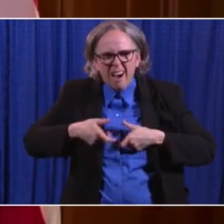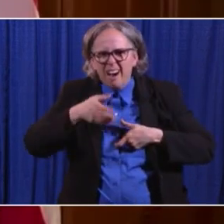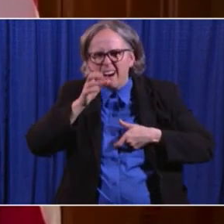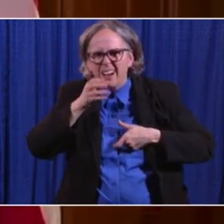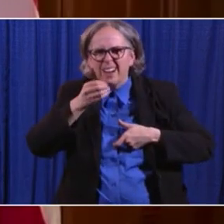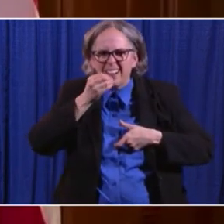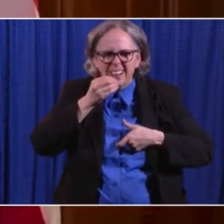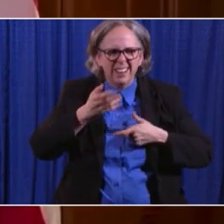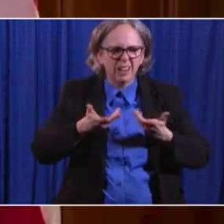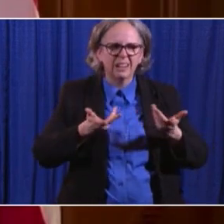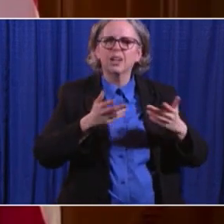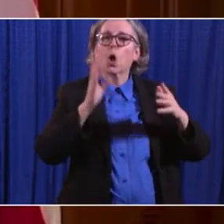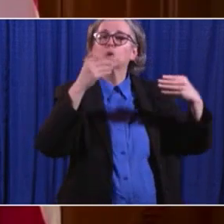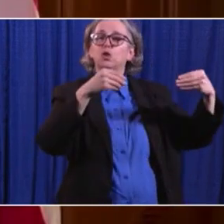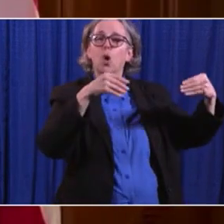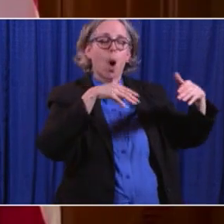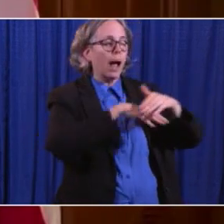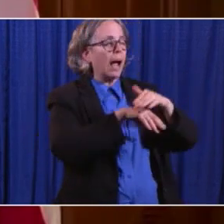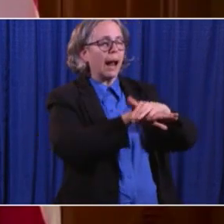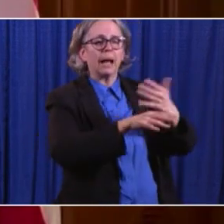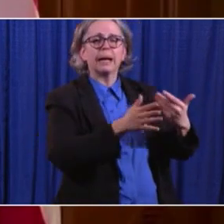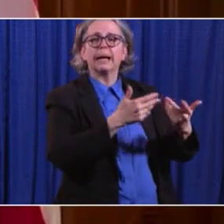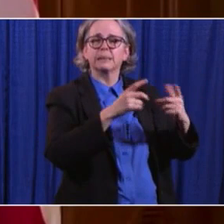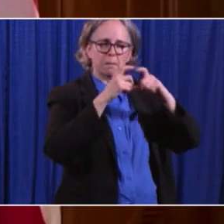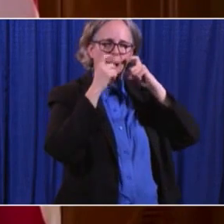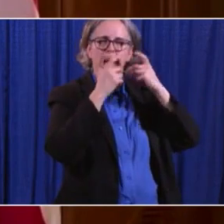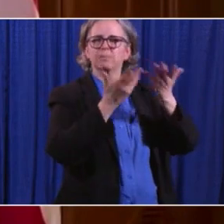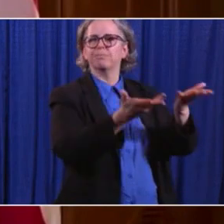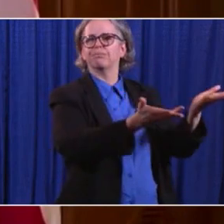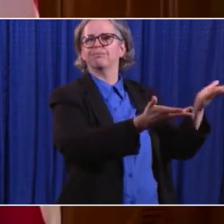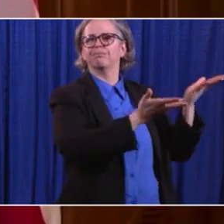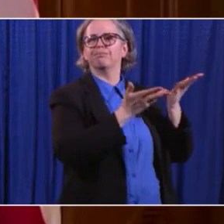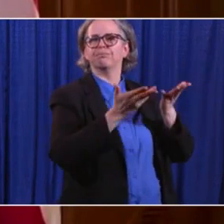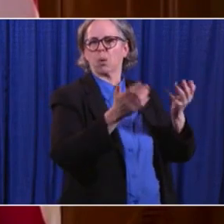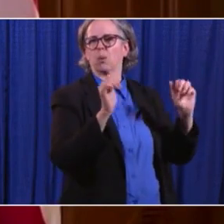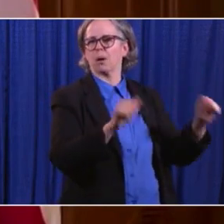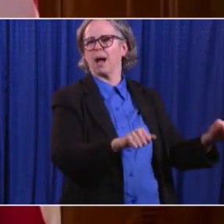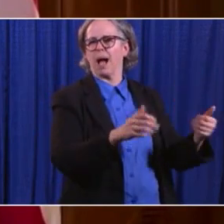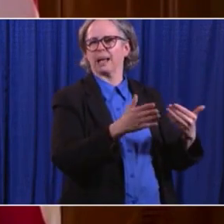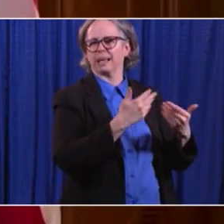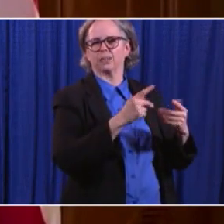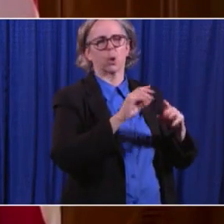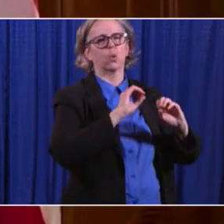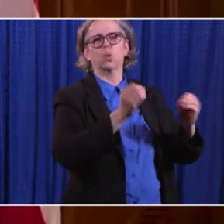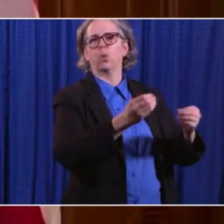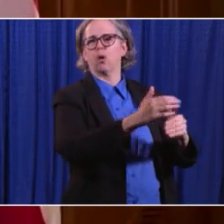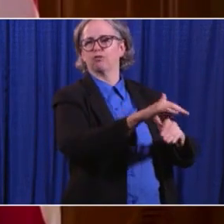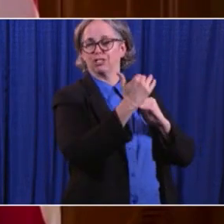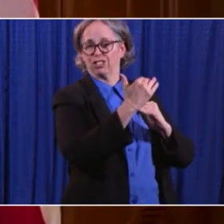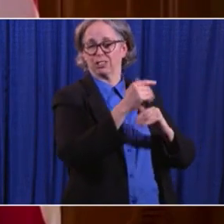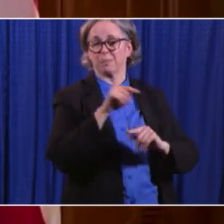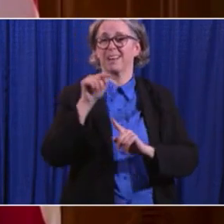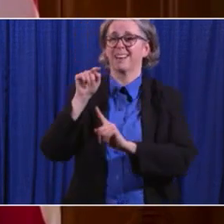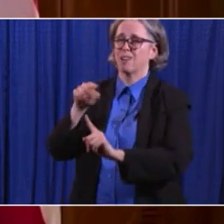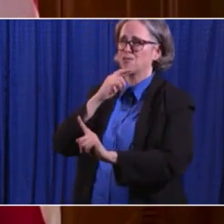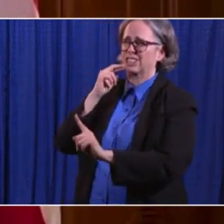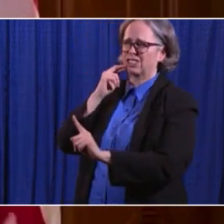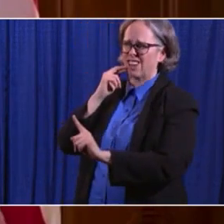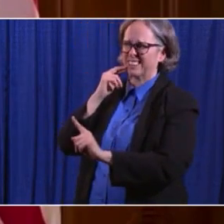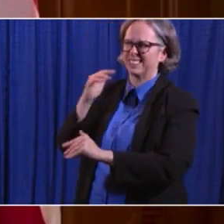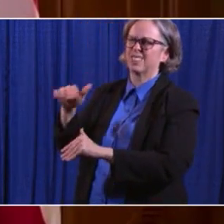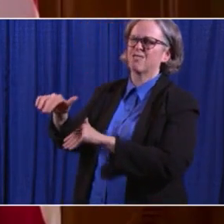virtually any retail establishment in Greene County, where you write for the Xenia Gazette, you're going to